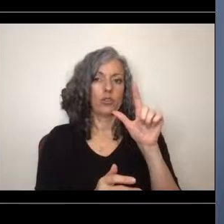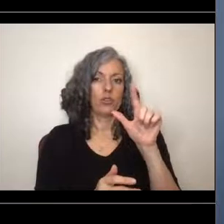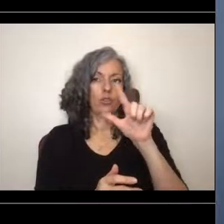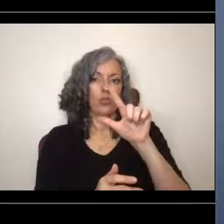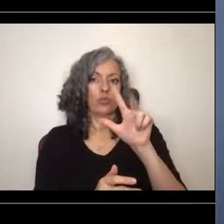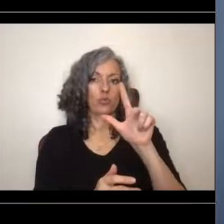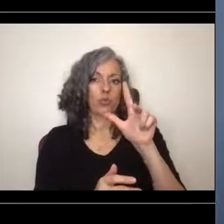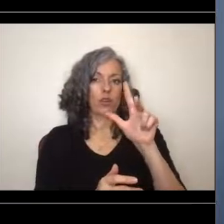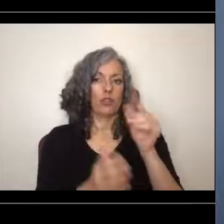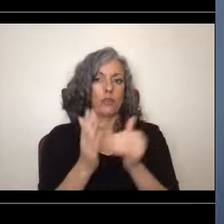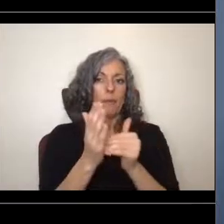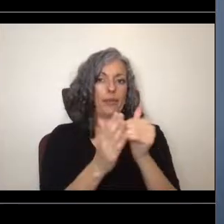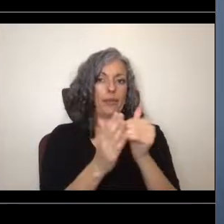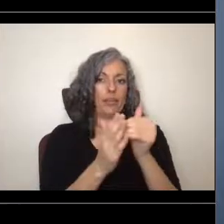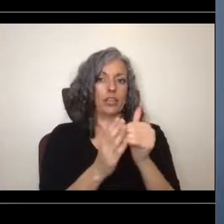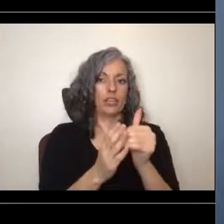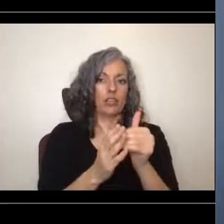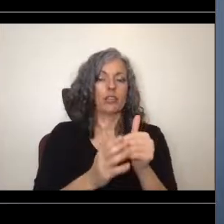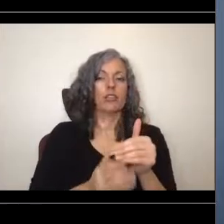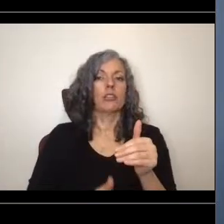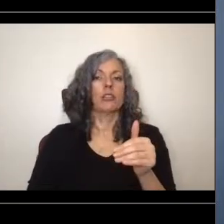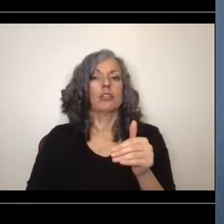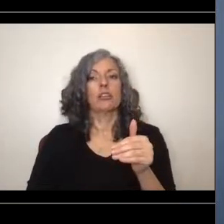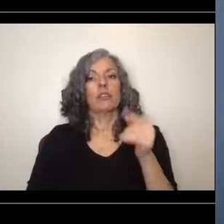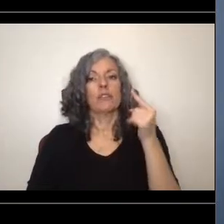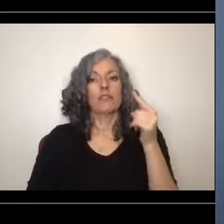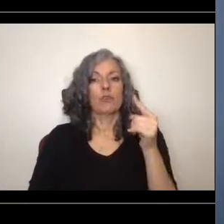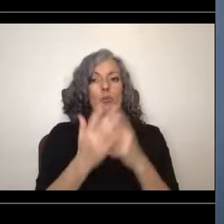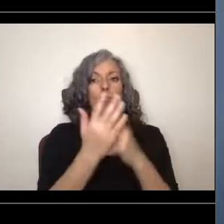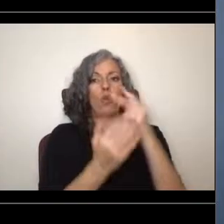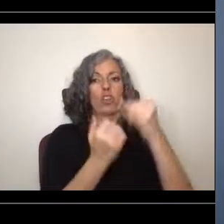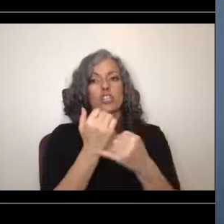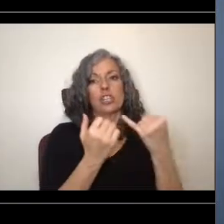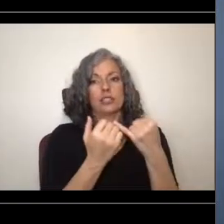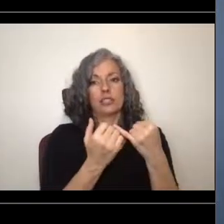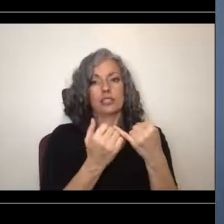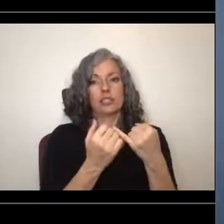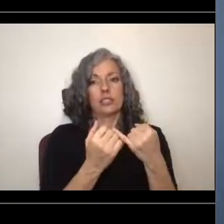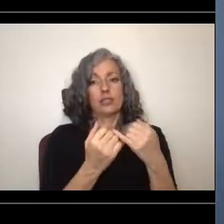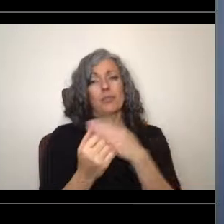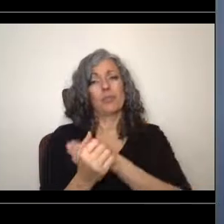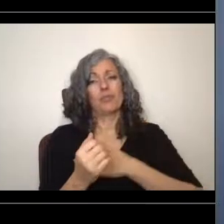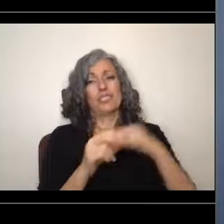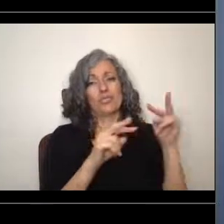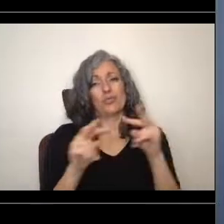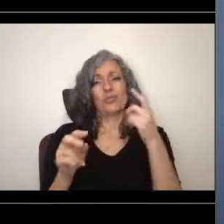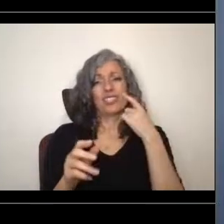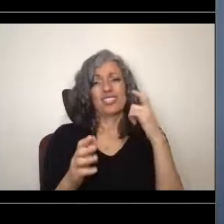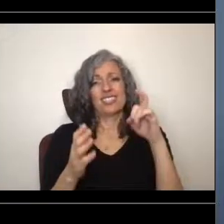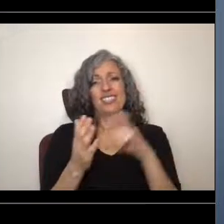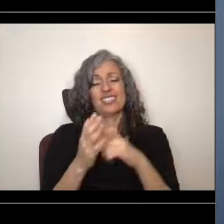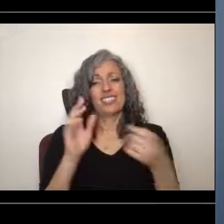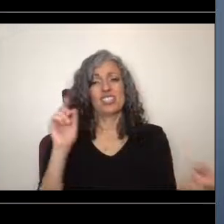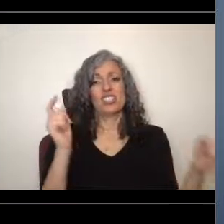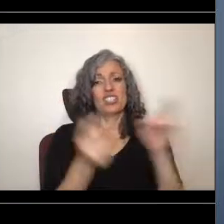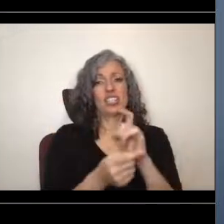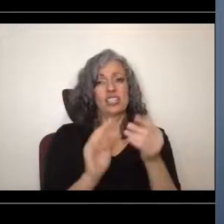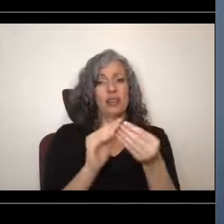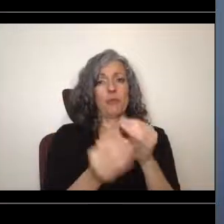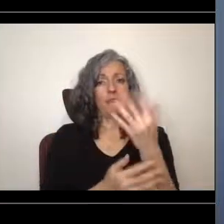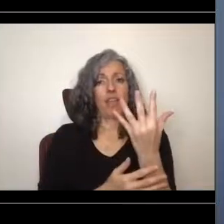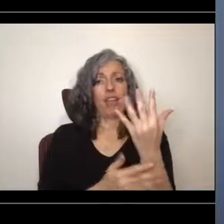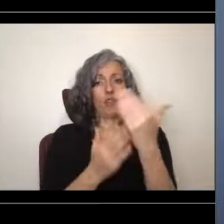$23,029,000 for 12 active transportation program projects. Please note that there is a change to project number 5 on the change list. This project was